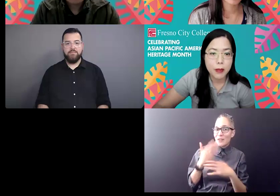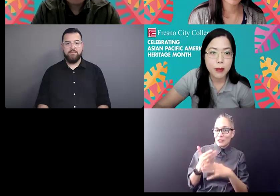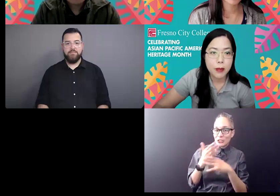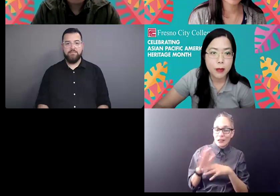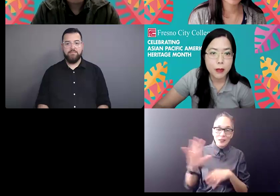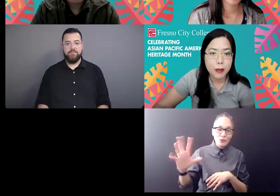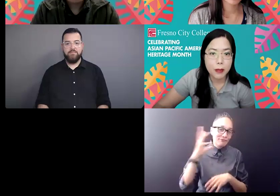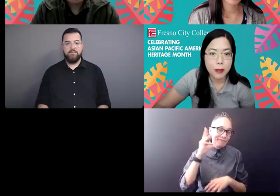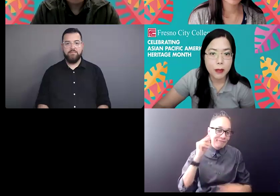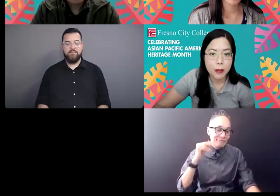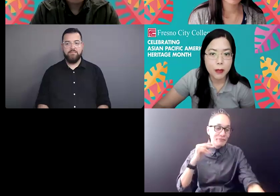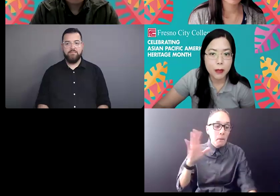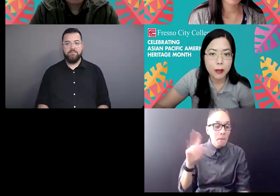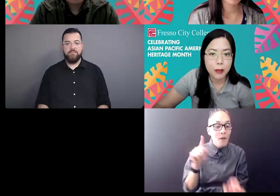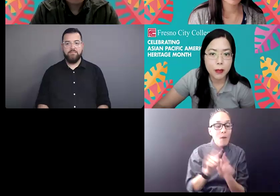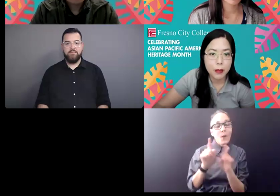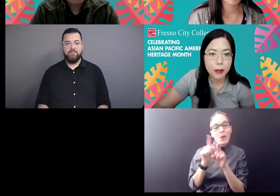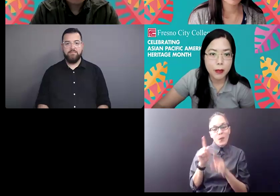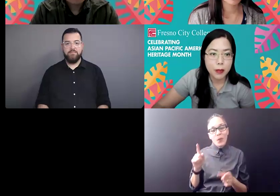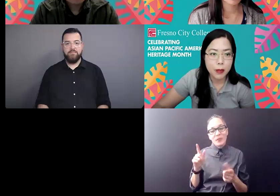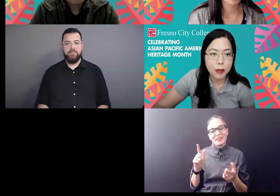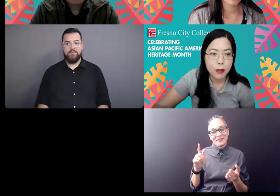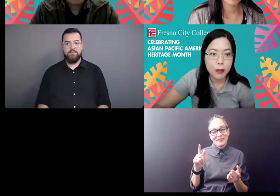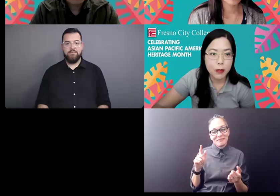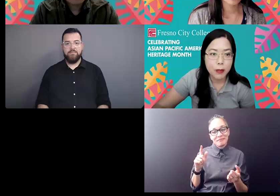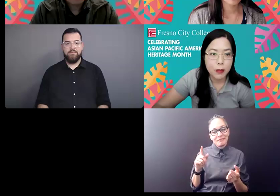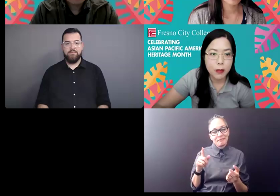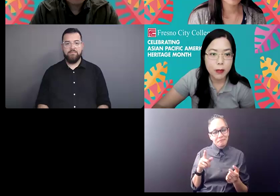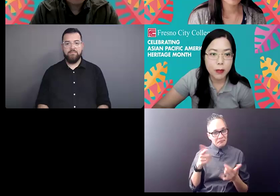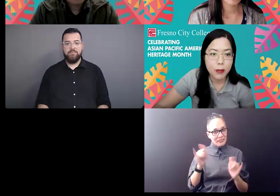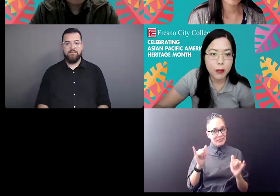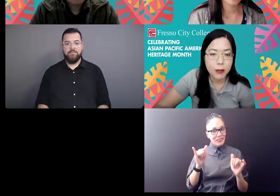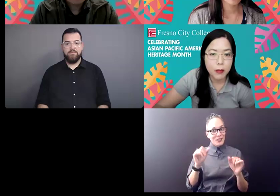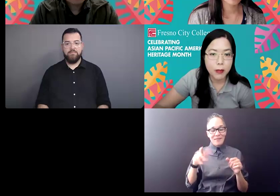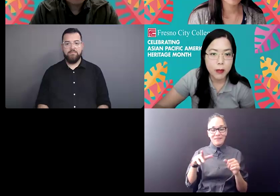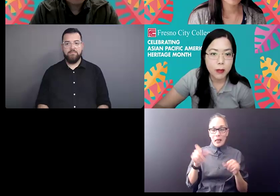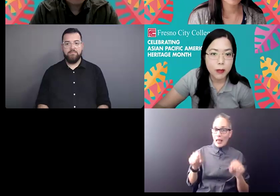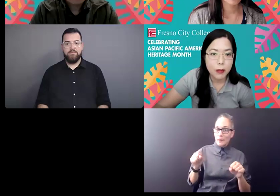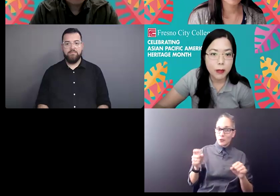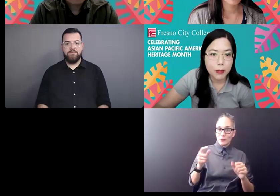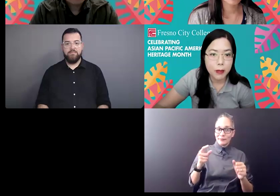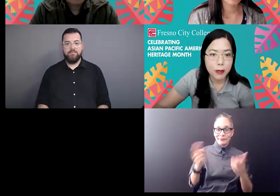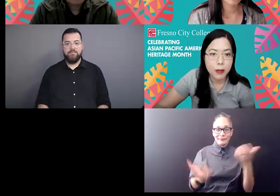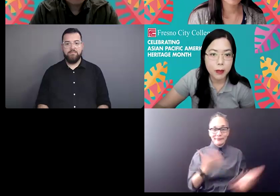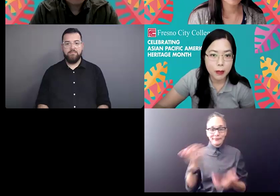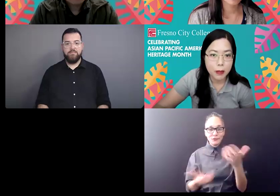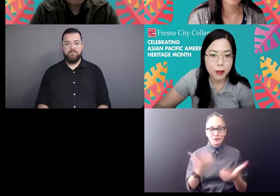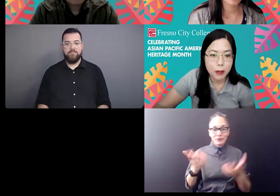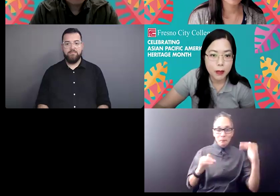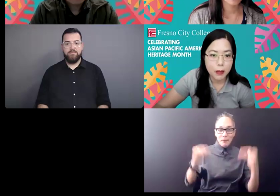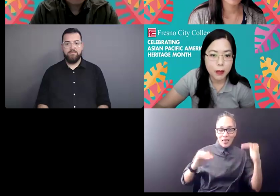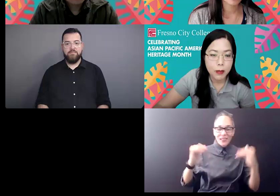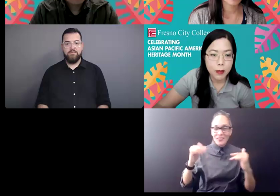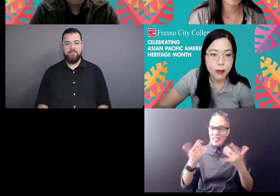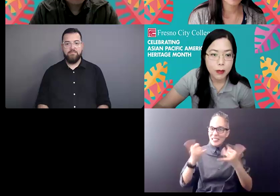similar experience. But then you also, were able to manage all of that and still achieve everything you've achieved. And